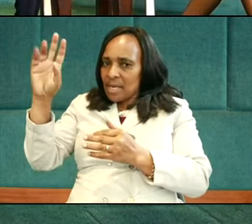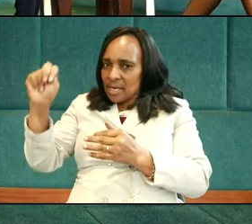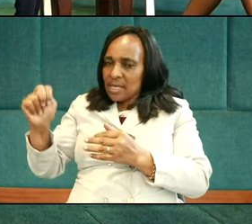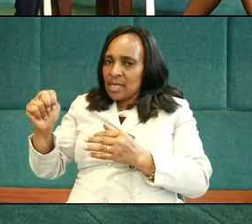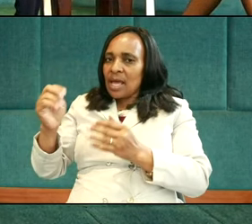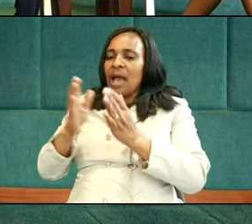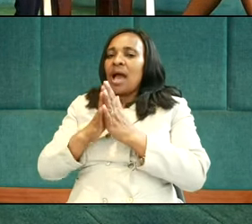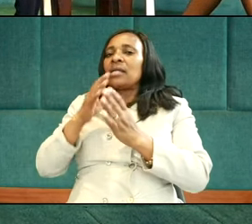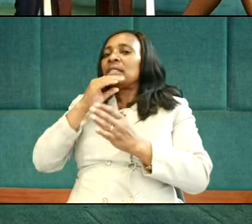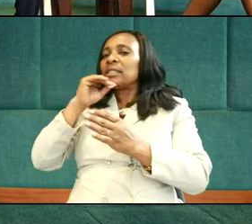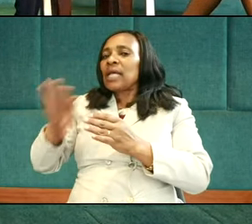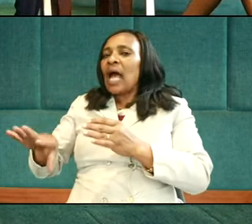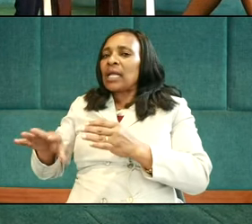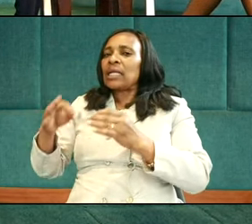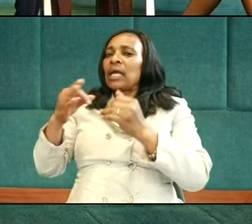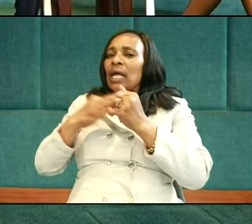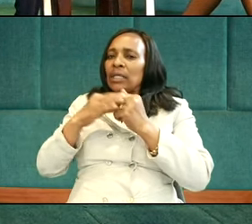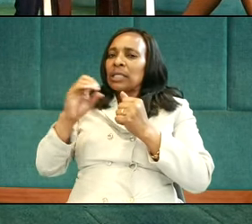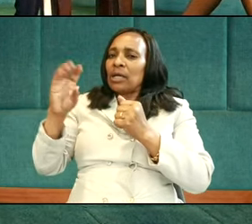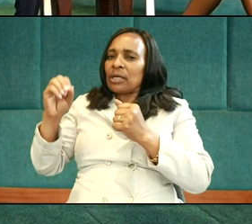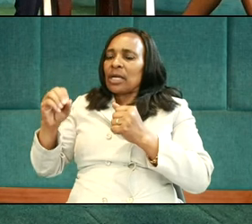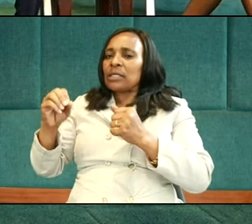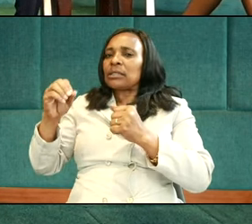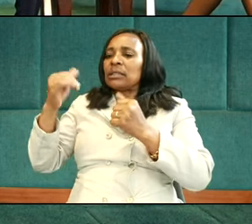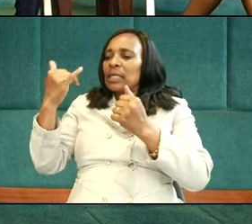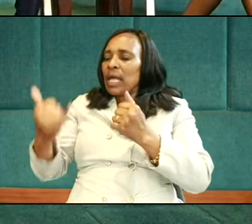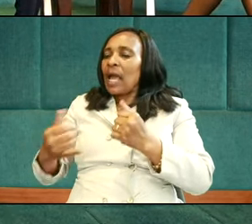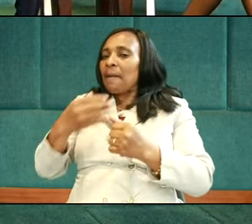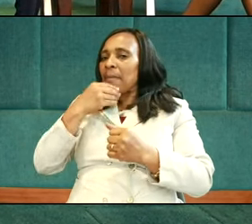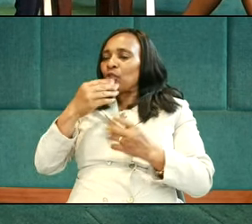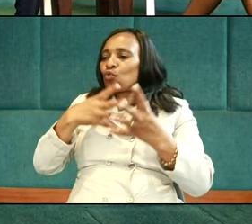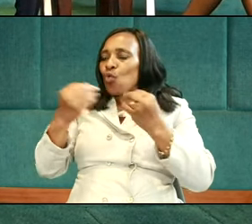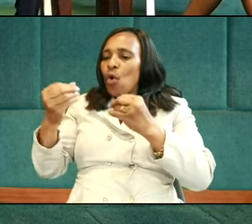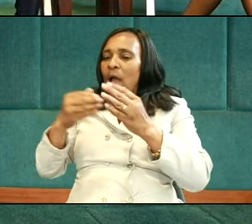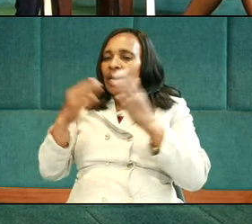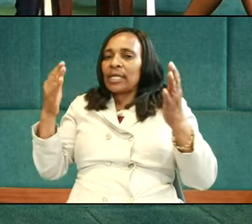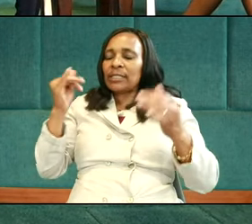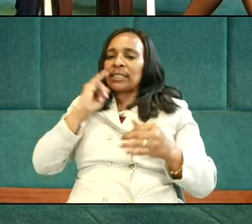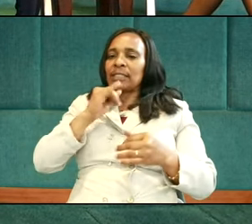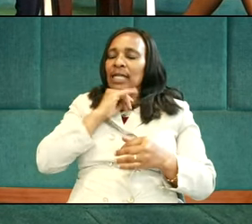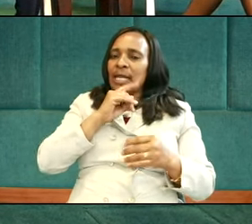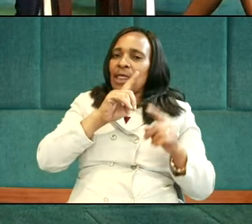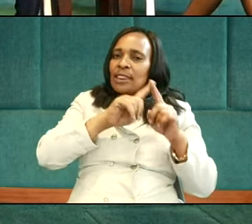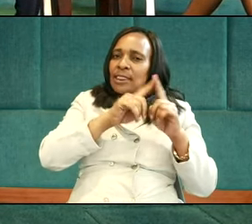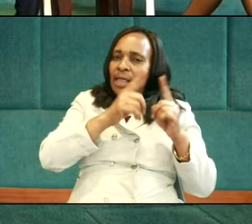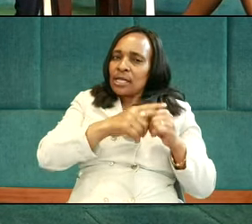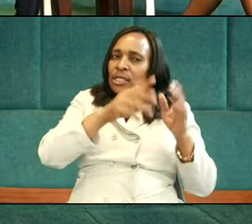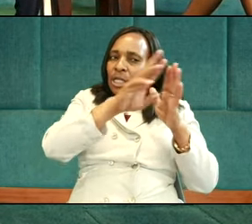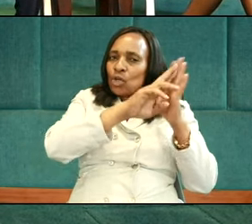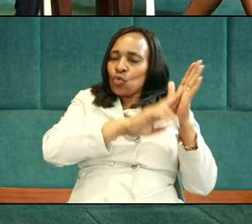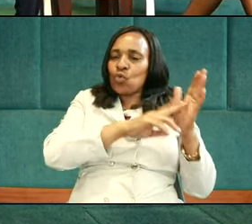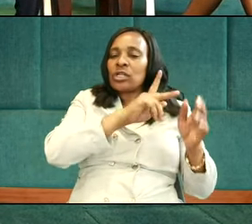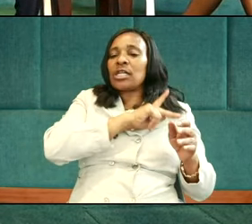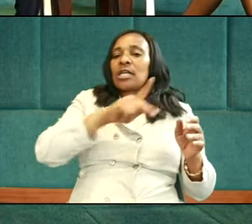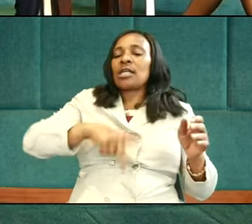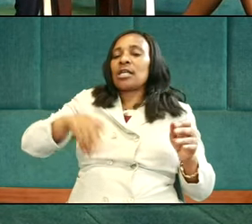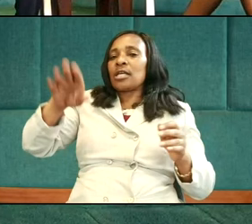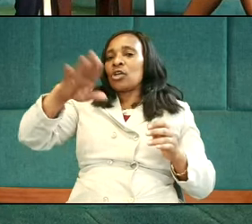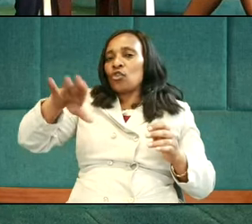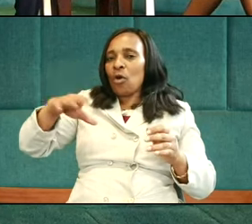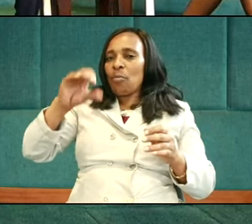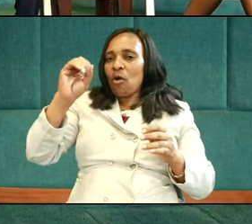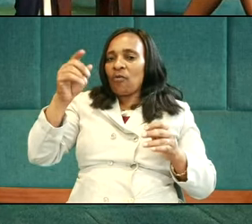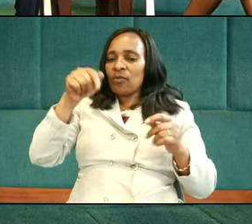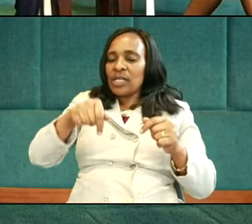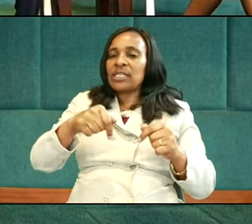180,000 sand-able young men, to go to war against Israel and to reign the kingdom for